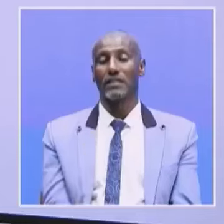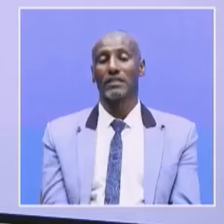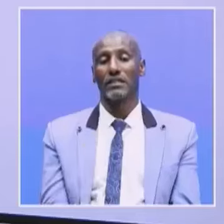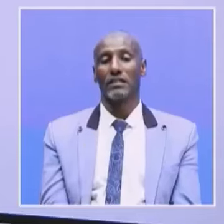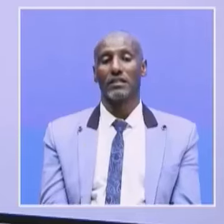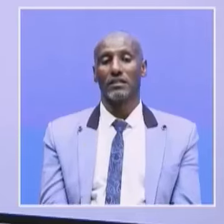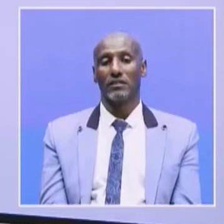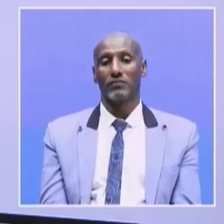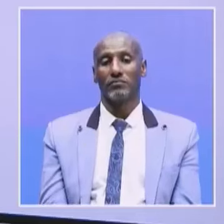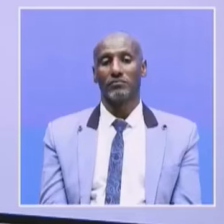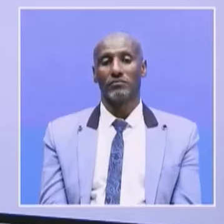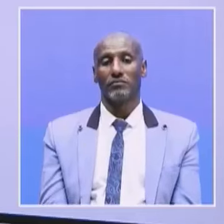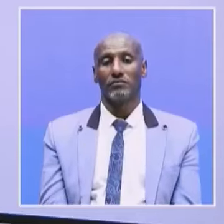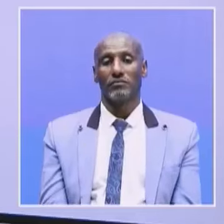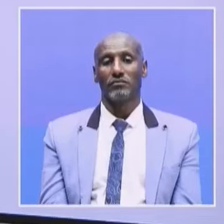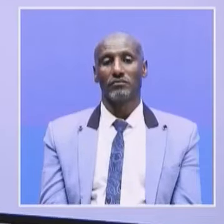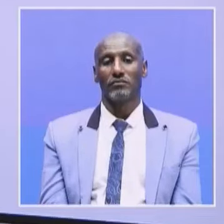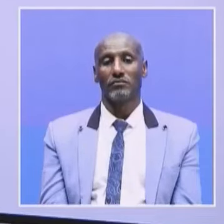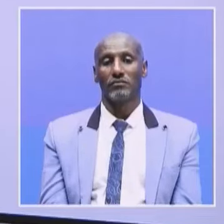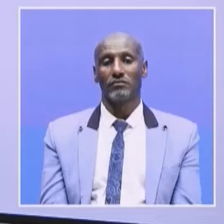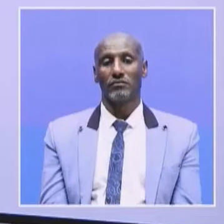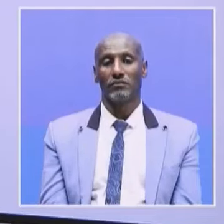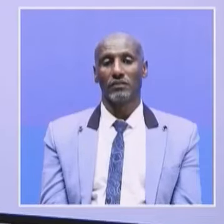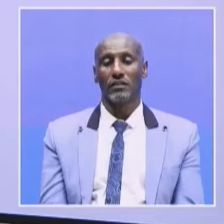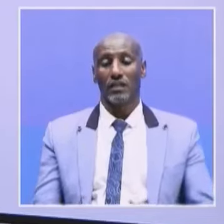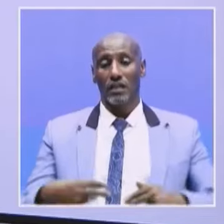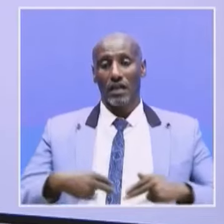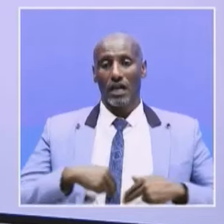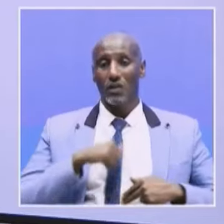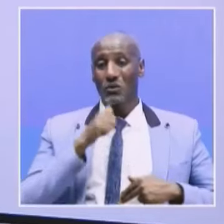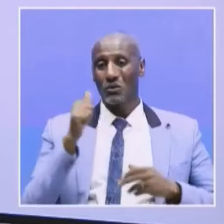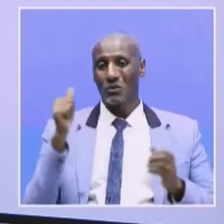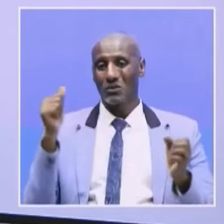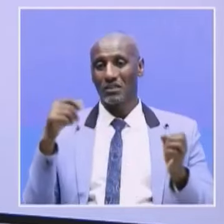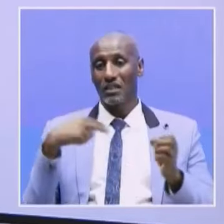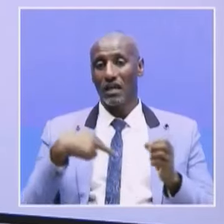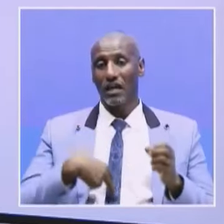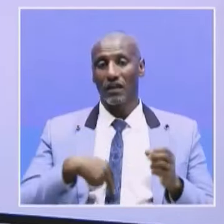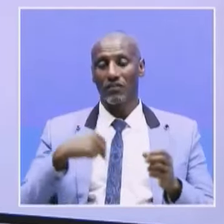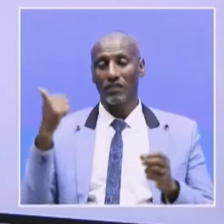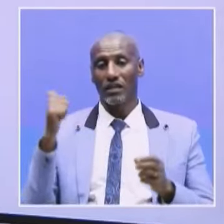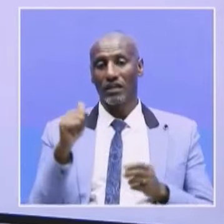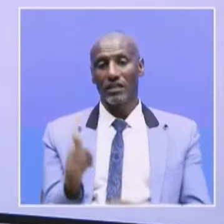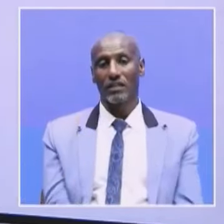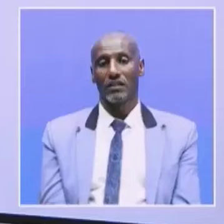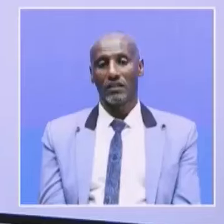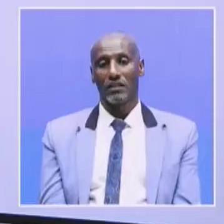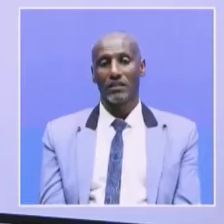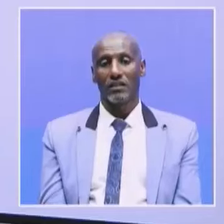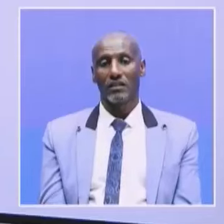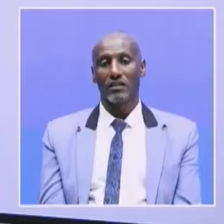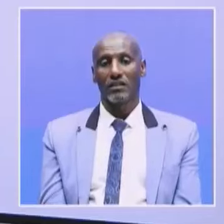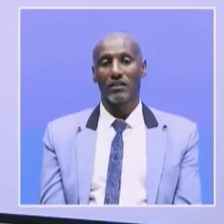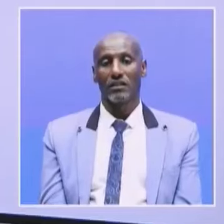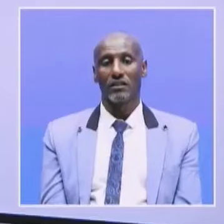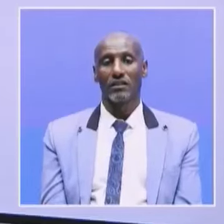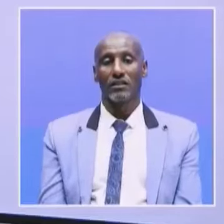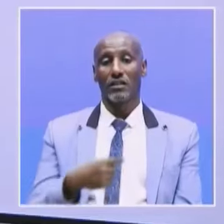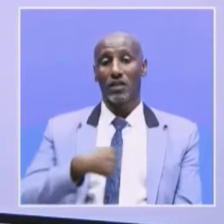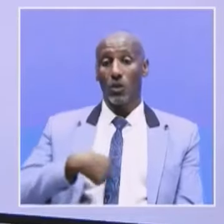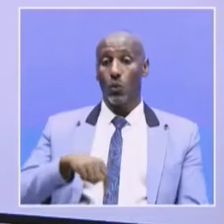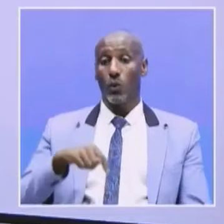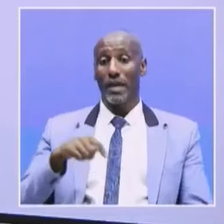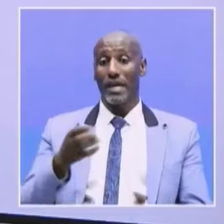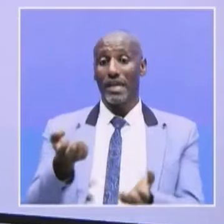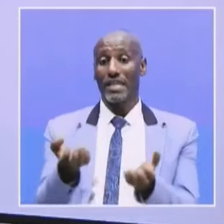use any. I don't have any milk in the fridge also. When we come to number 3, we need some